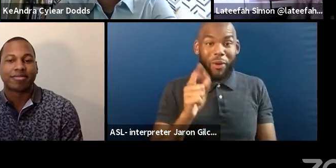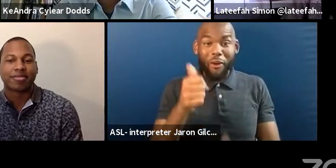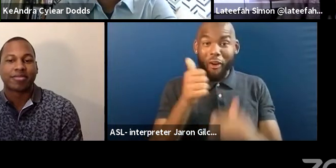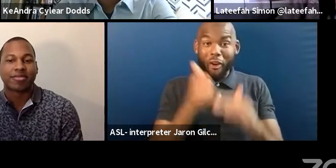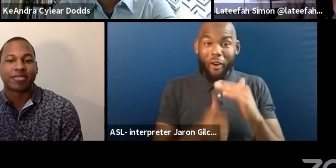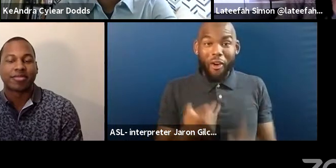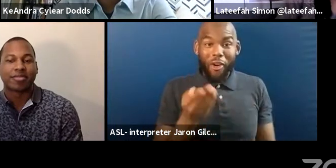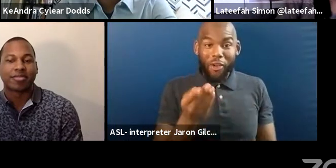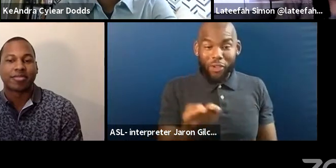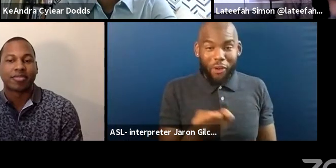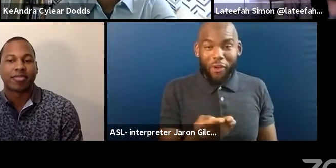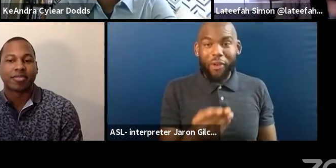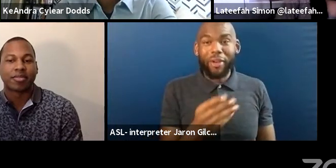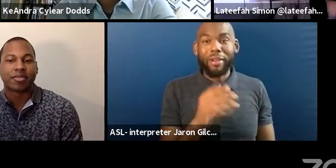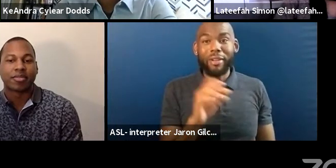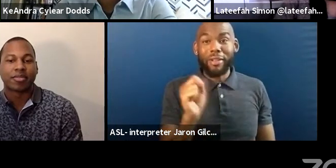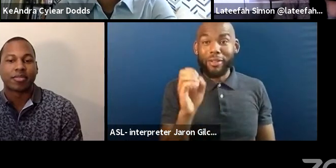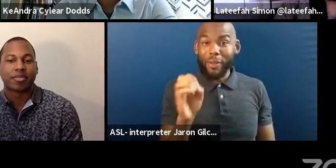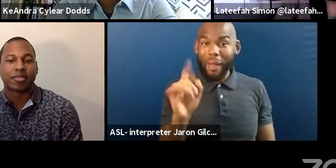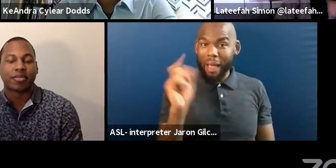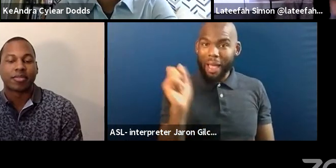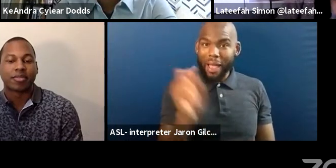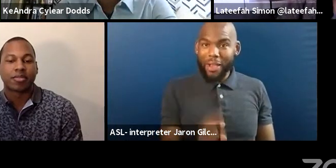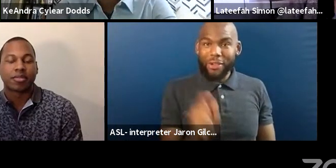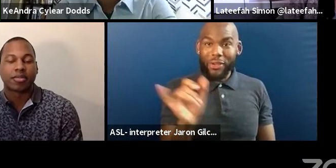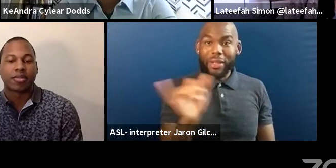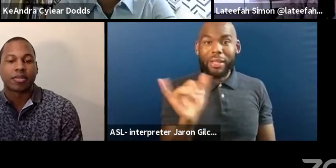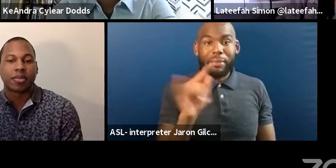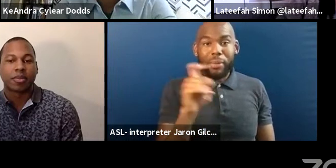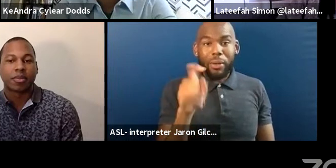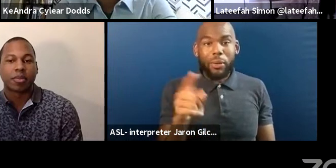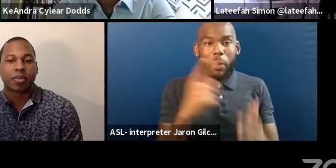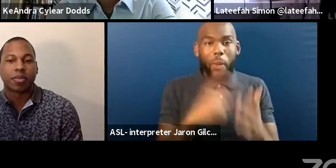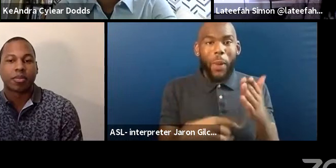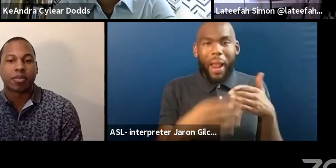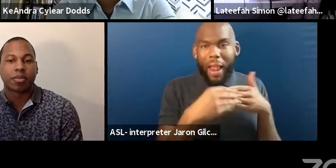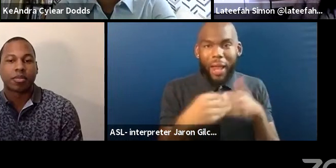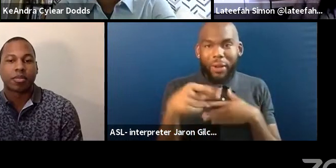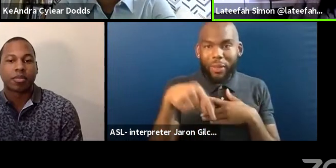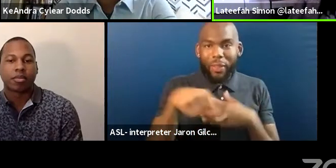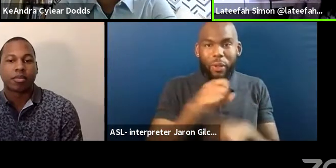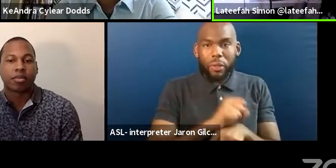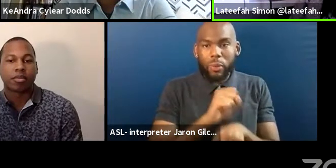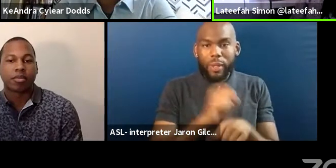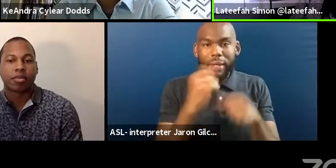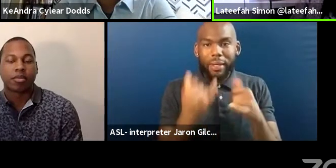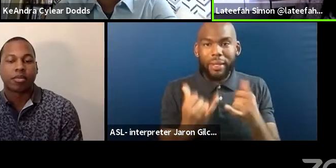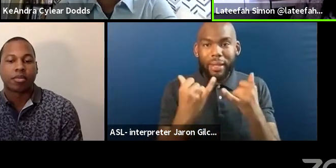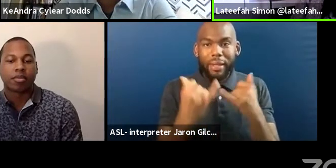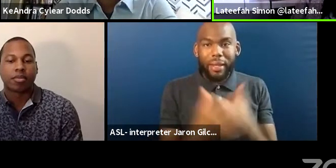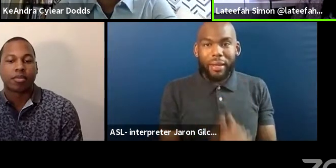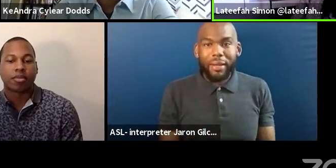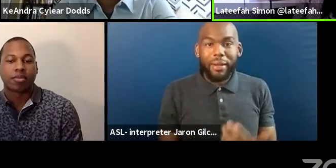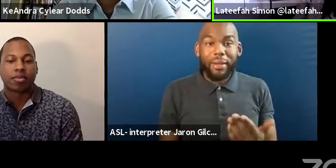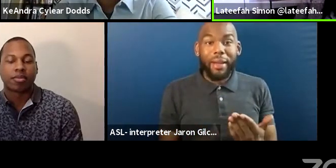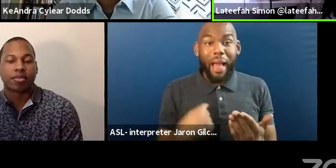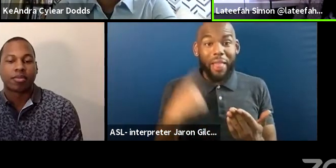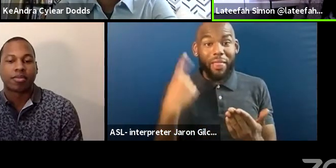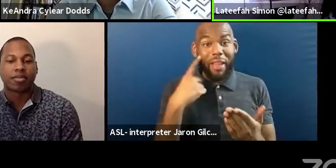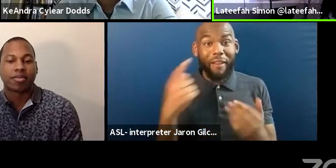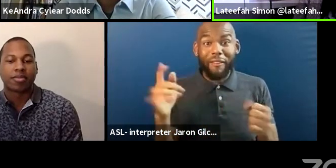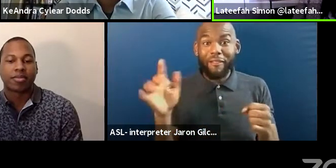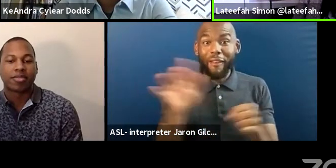board. So Lateefah, same question. What led you to the work you're doing today? Well, I think for full disclosure, you probably